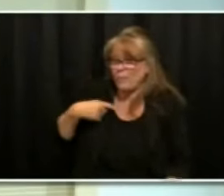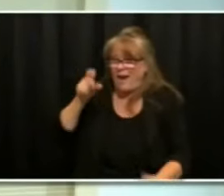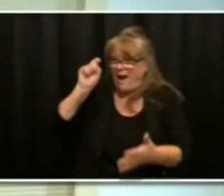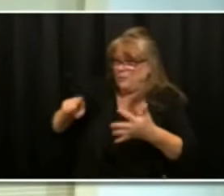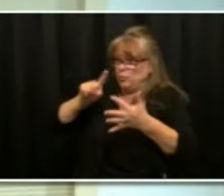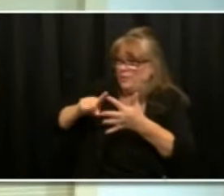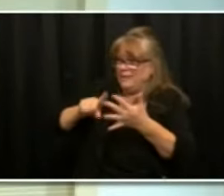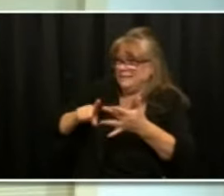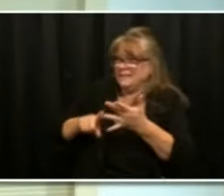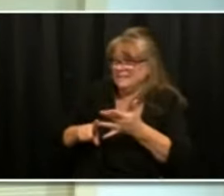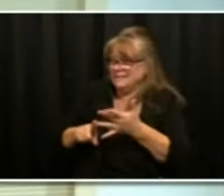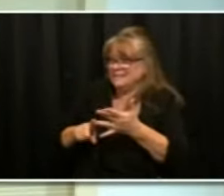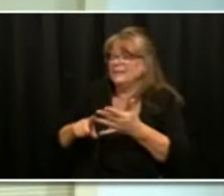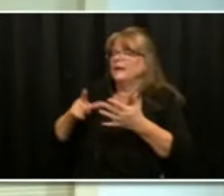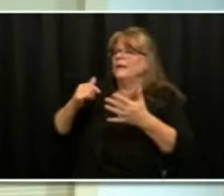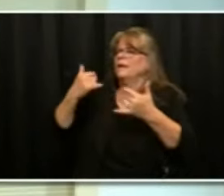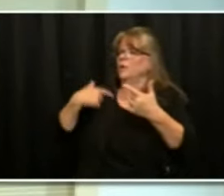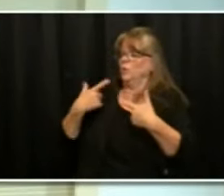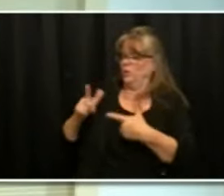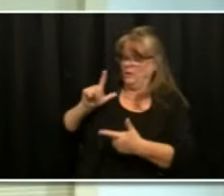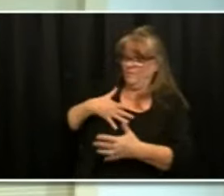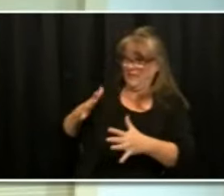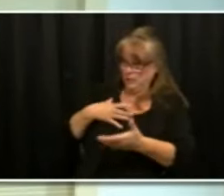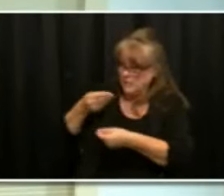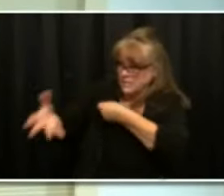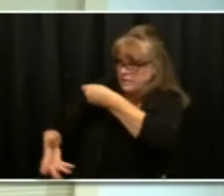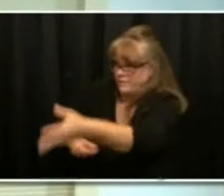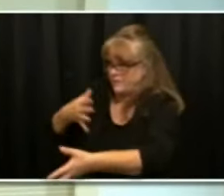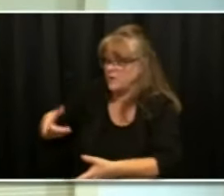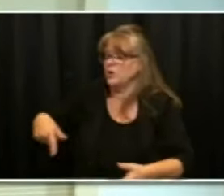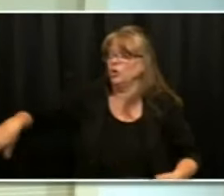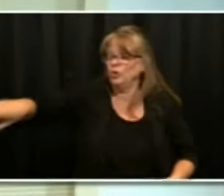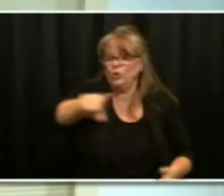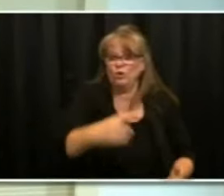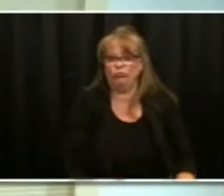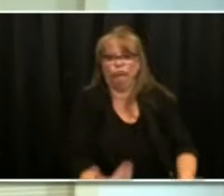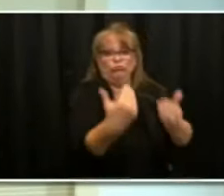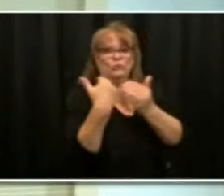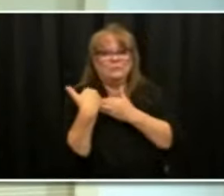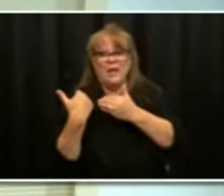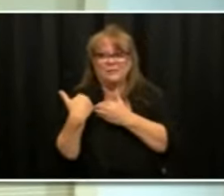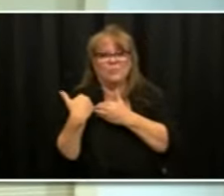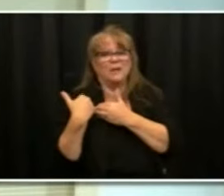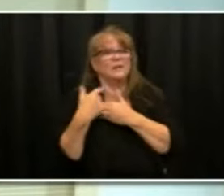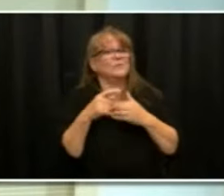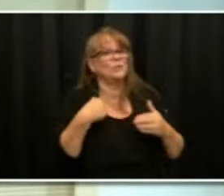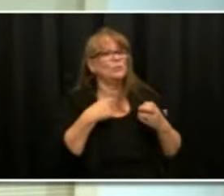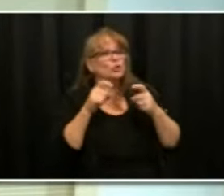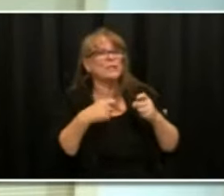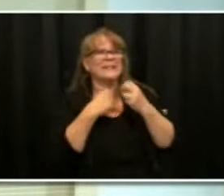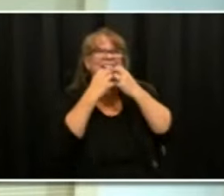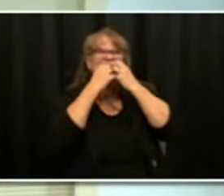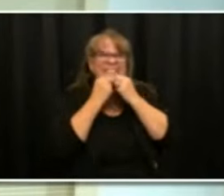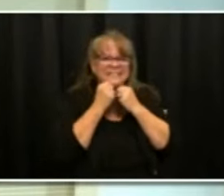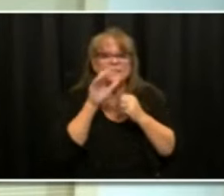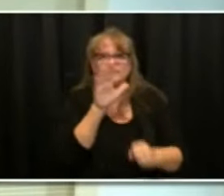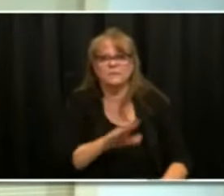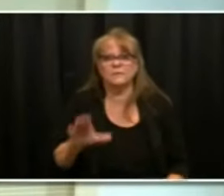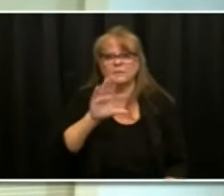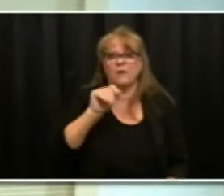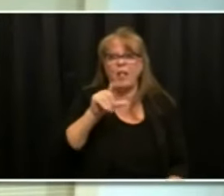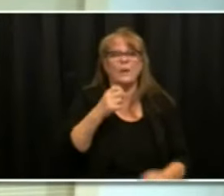responsibility, I know that Coloradans care a lot about their families, their loved ones, about their own lives, and that's why I'm confident that we'll do